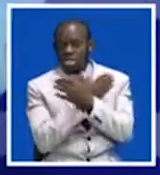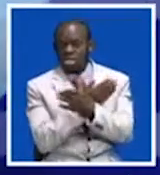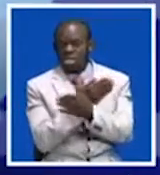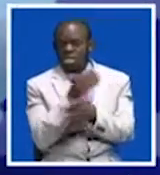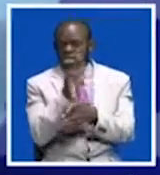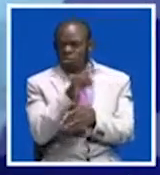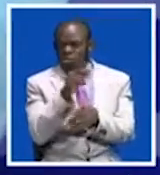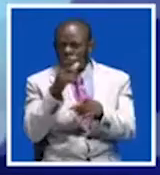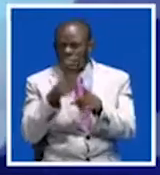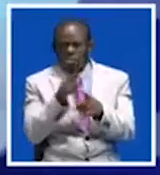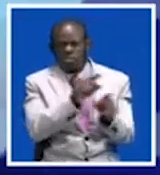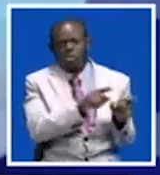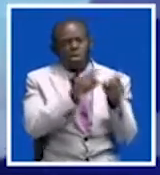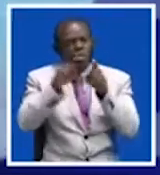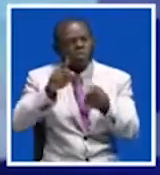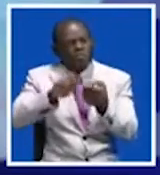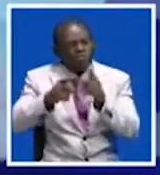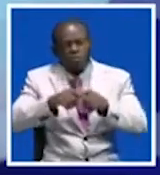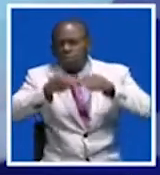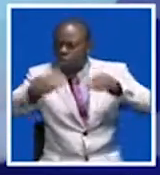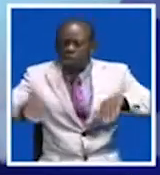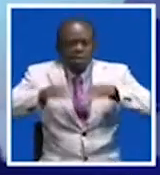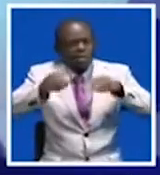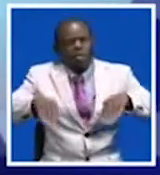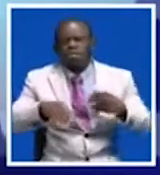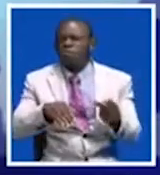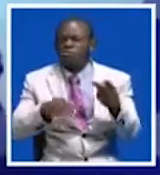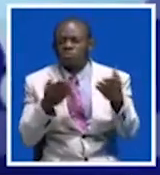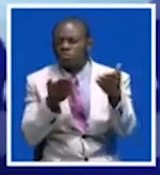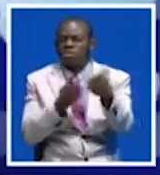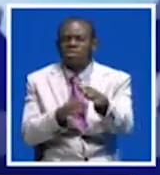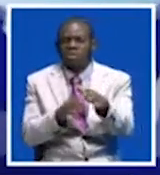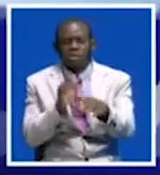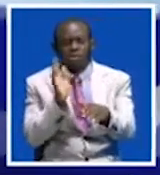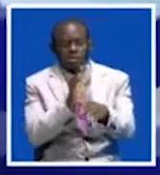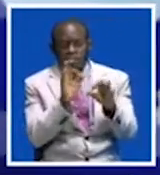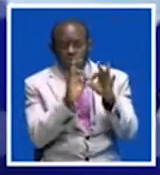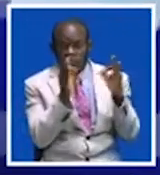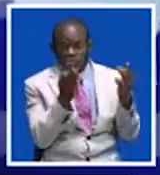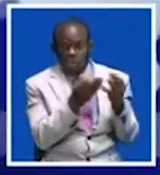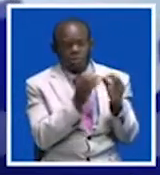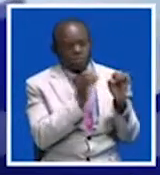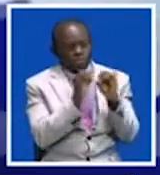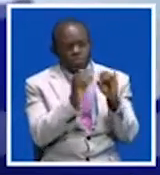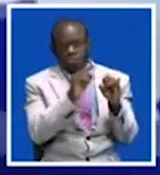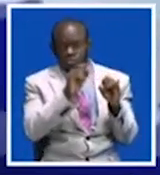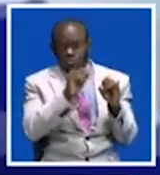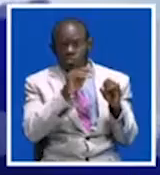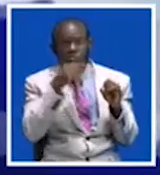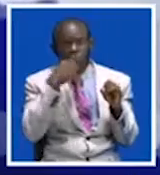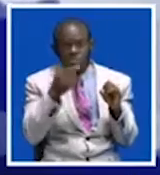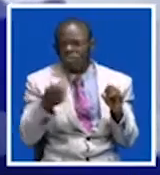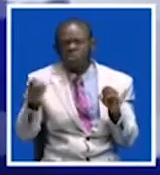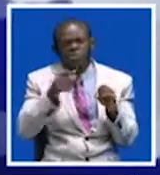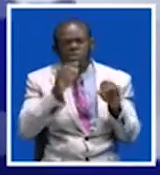went to swim with friends. The families of the deceased have told ZMBC News that they only learnt of the incident later in the